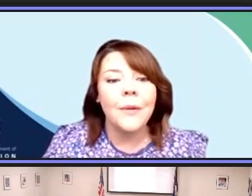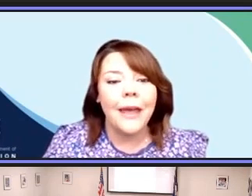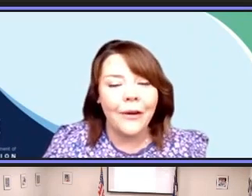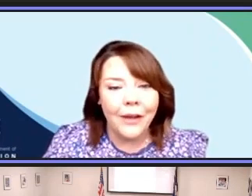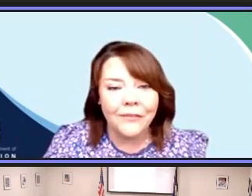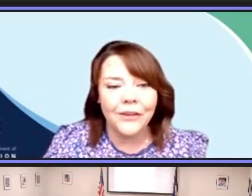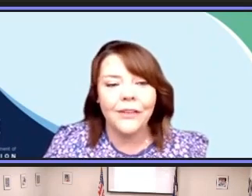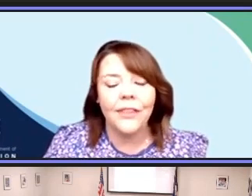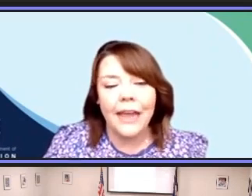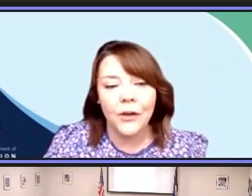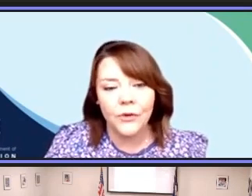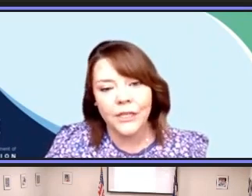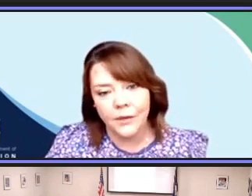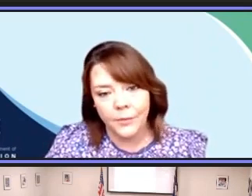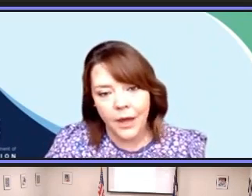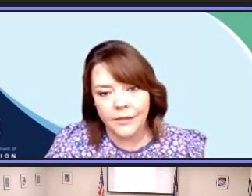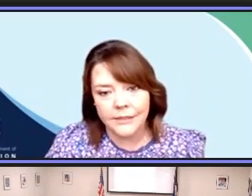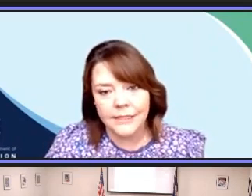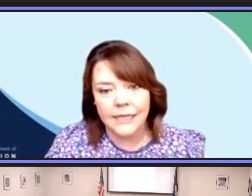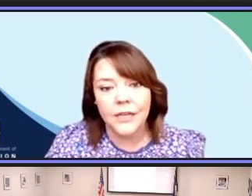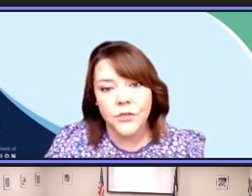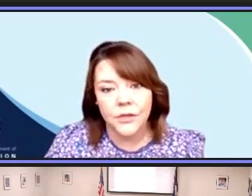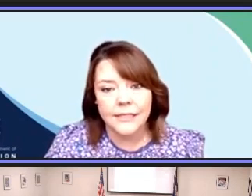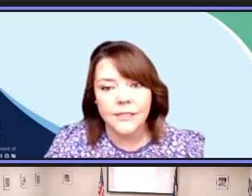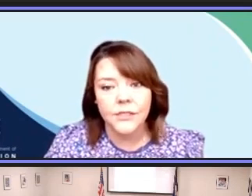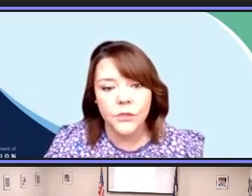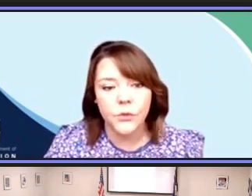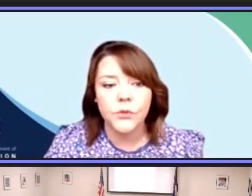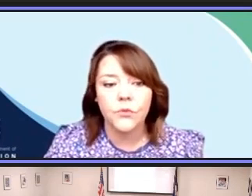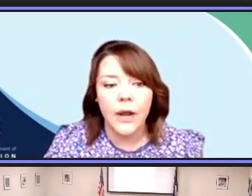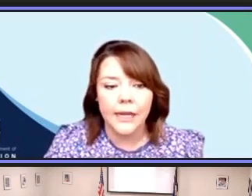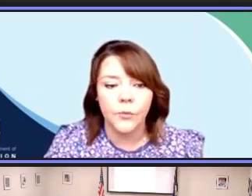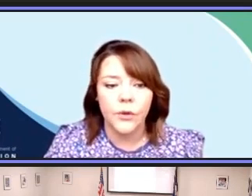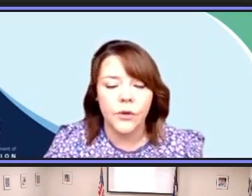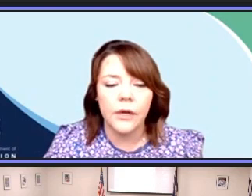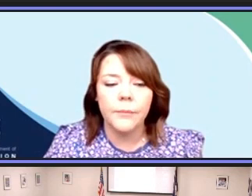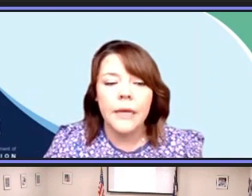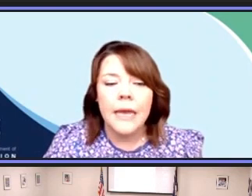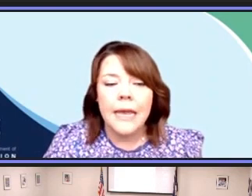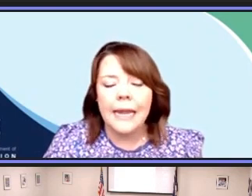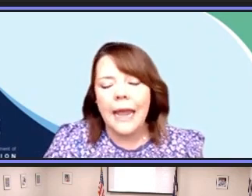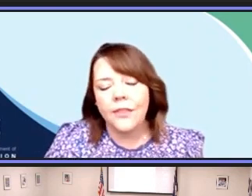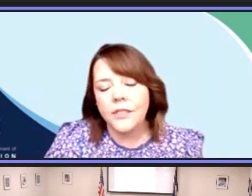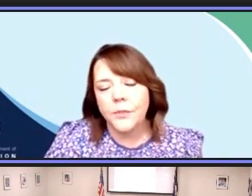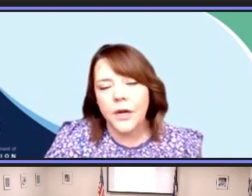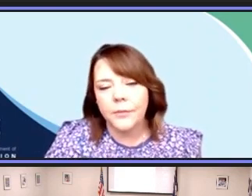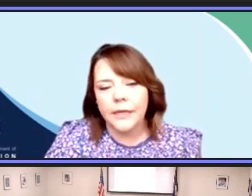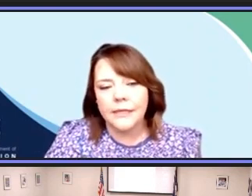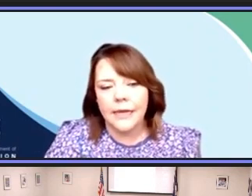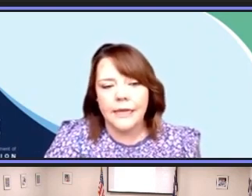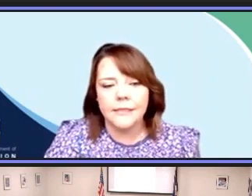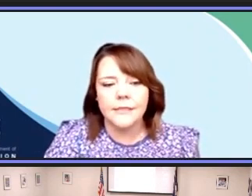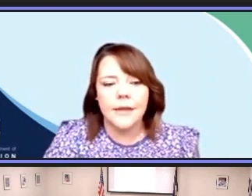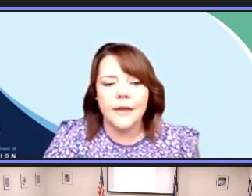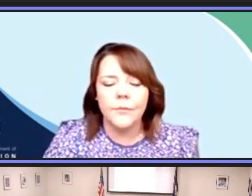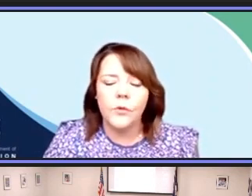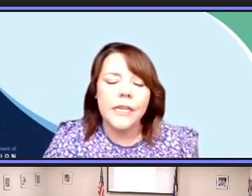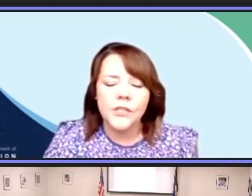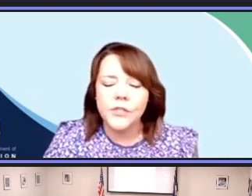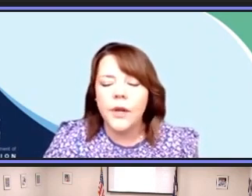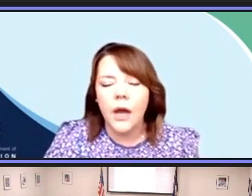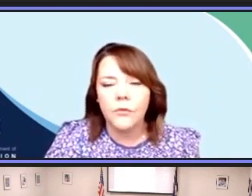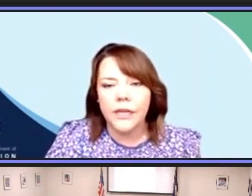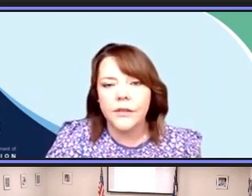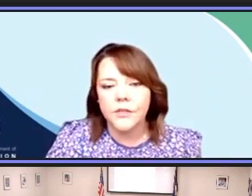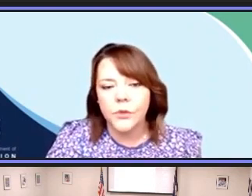still. However, that curriculum policy addresses the school's writing program. And at the department, as